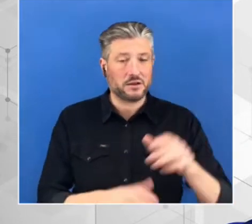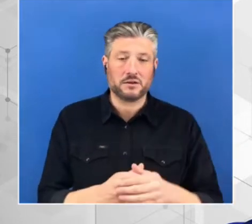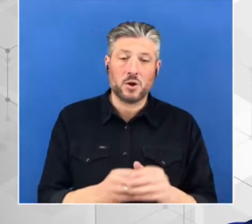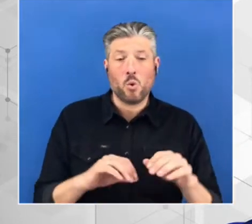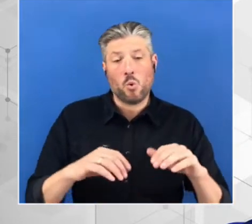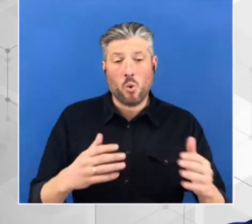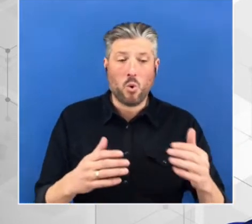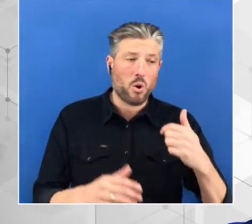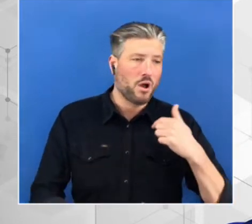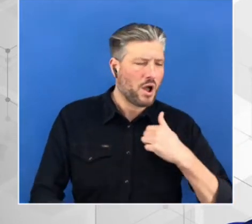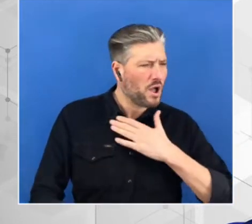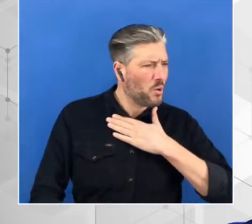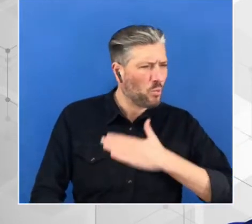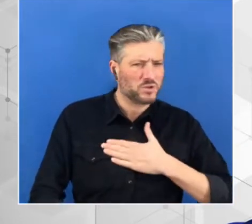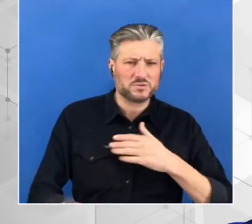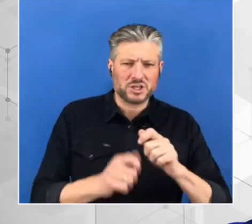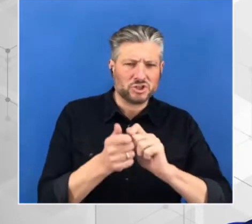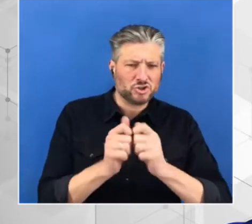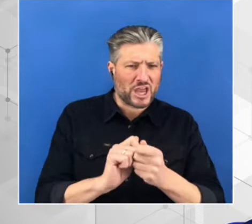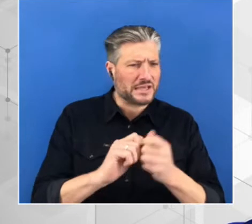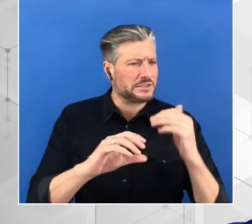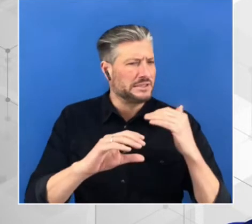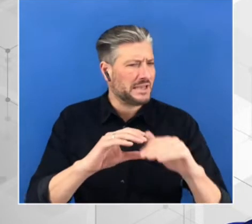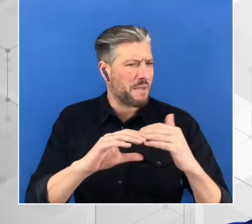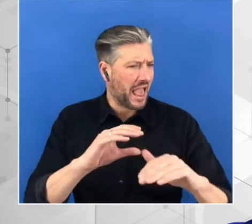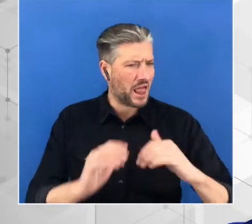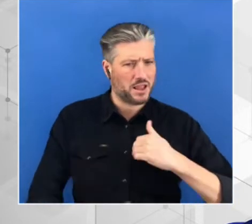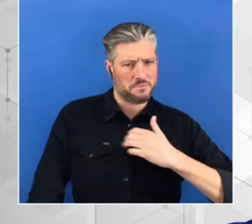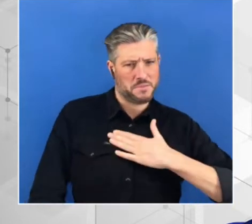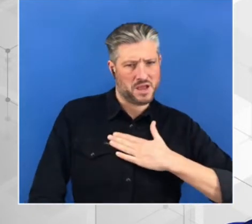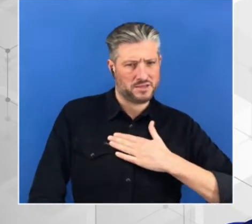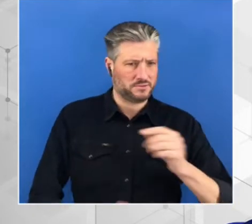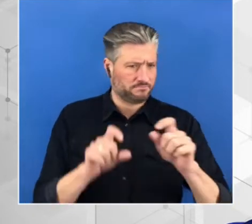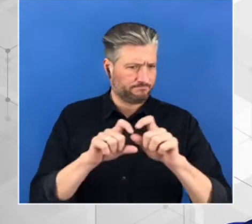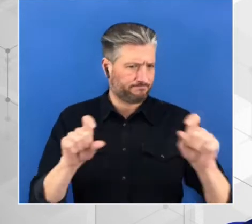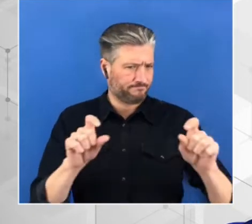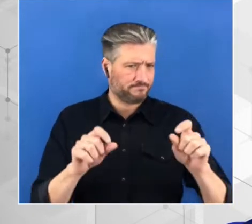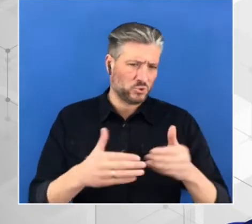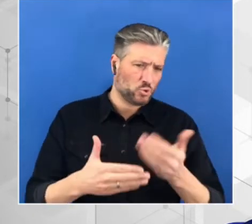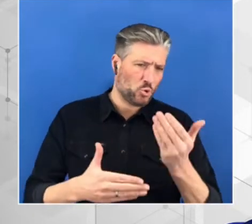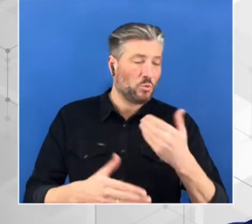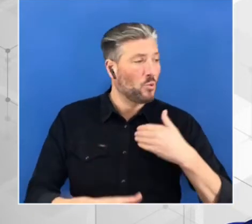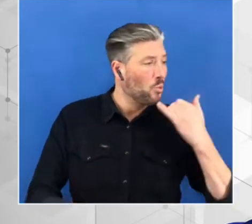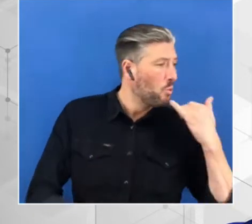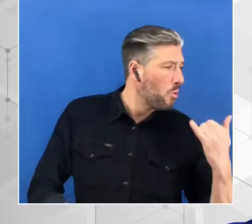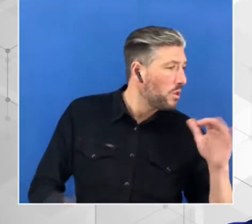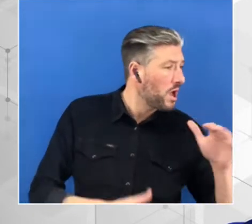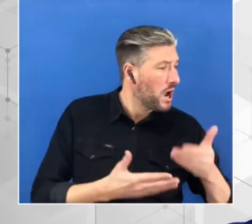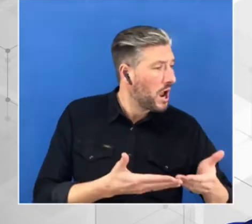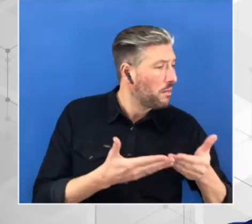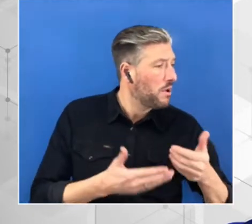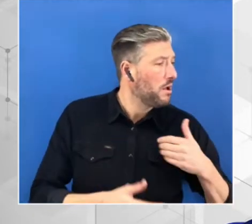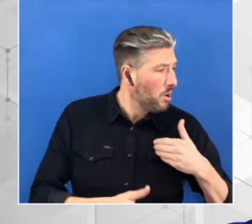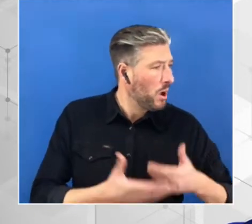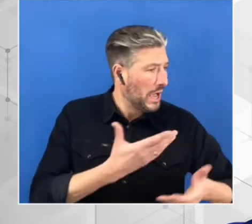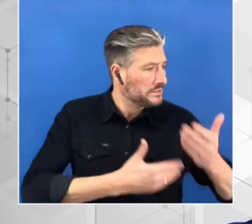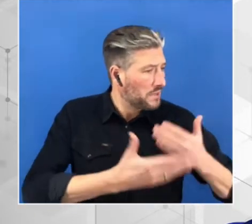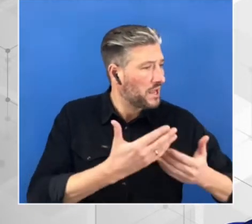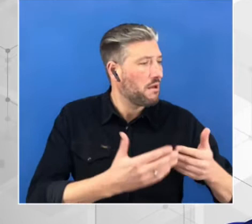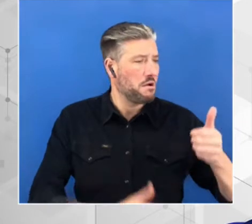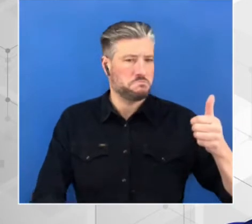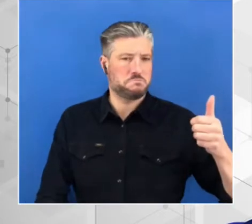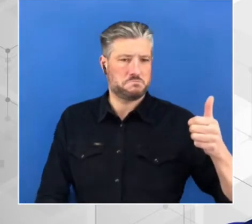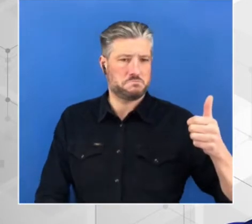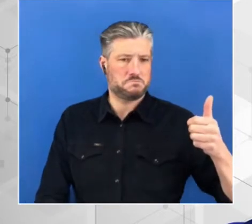they can tell you something like, oh, you need to click in the button with the engine icon. But for someone, for example, who is blind, there's no such